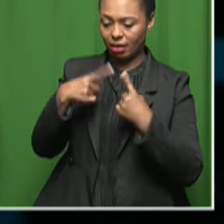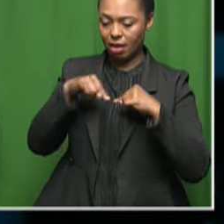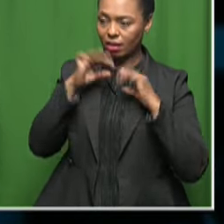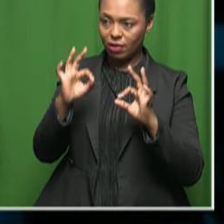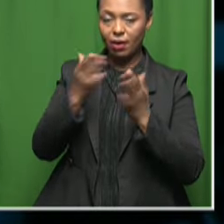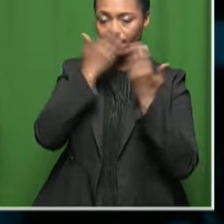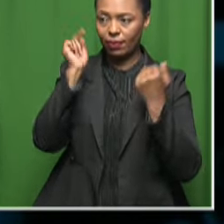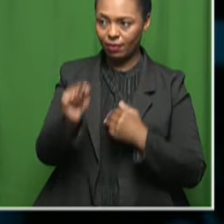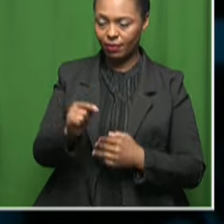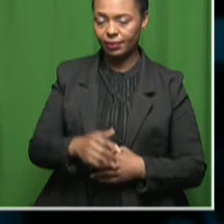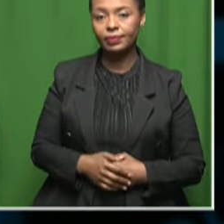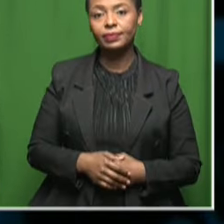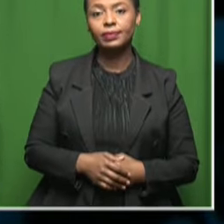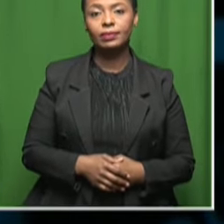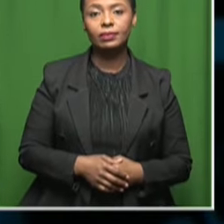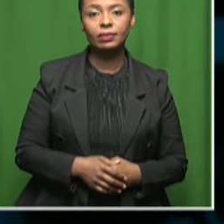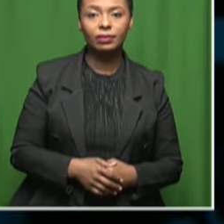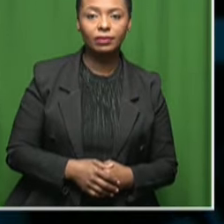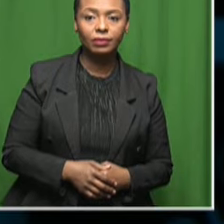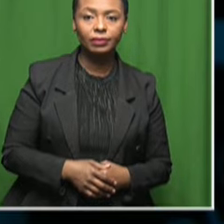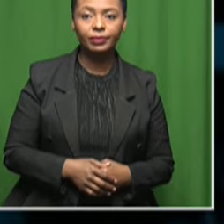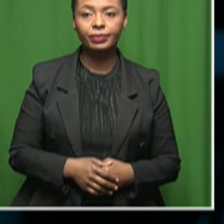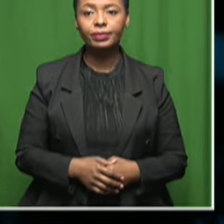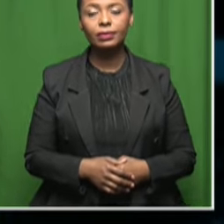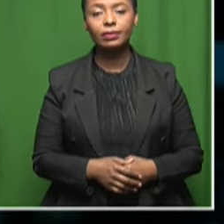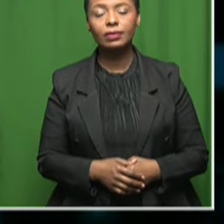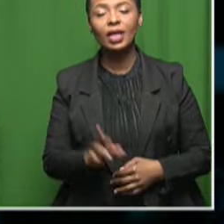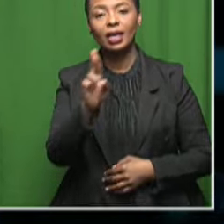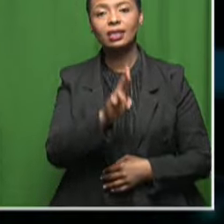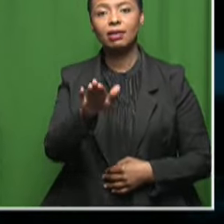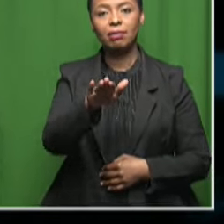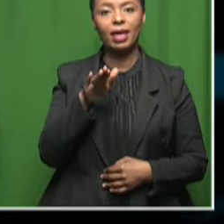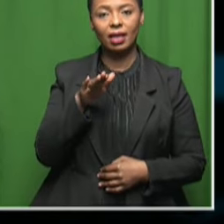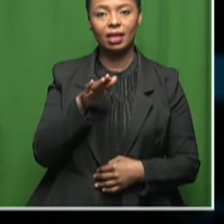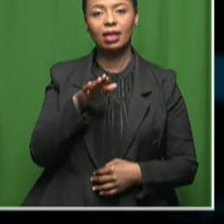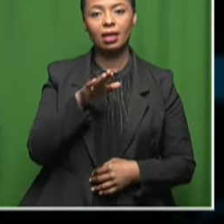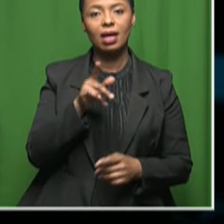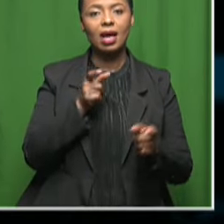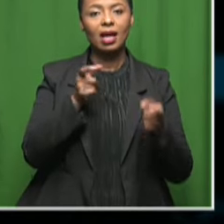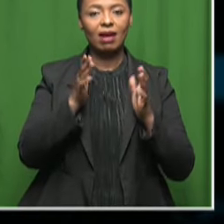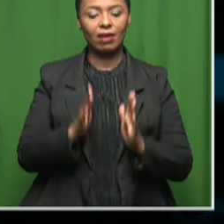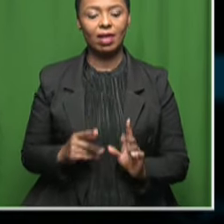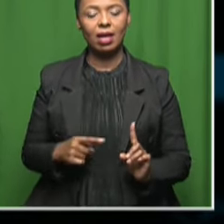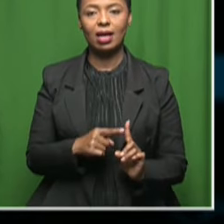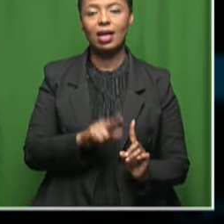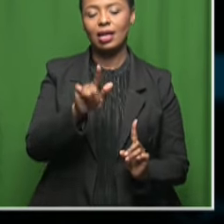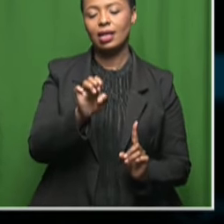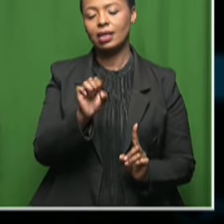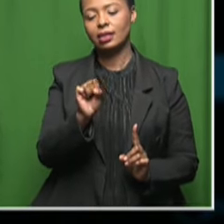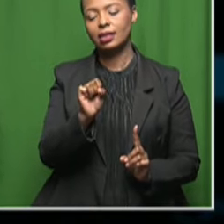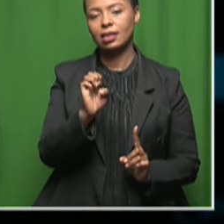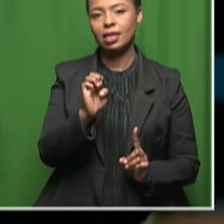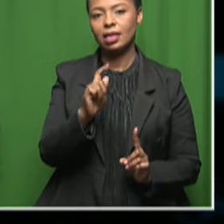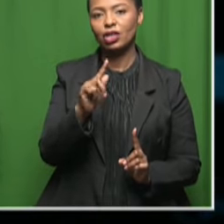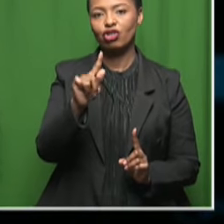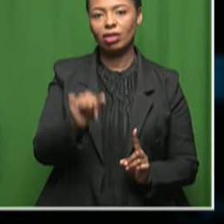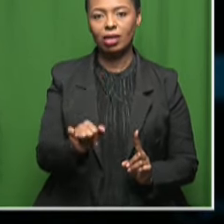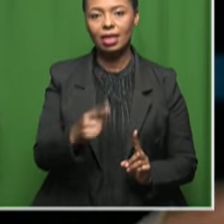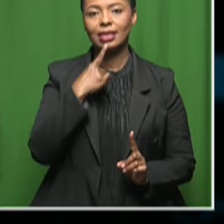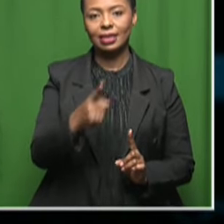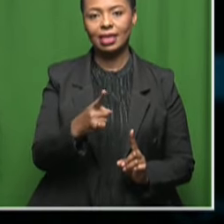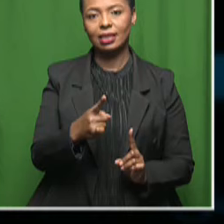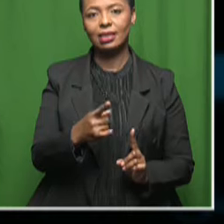a few months ago, the Reserve Bank Governor Lesetja Kganyago made the point that countries need to have the capacity